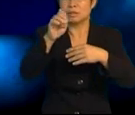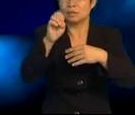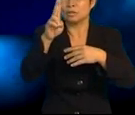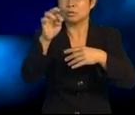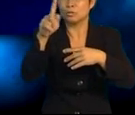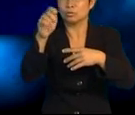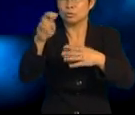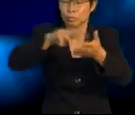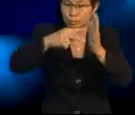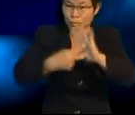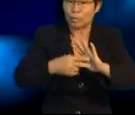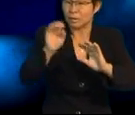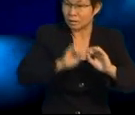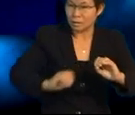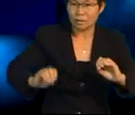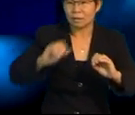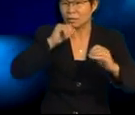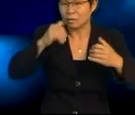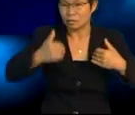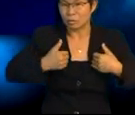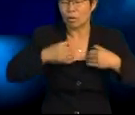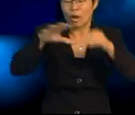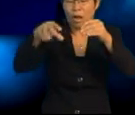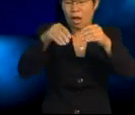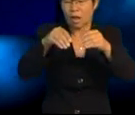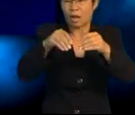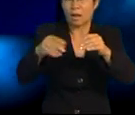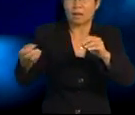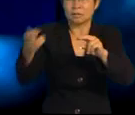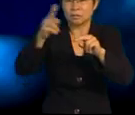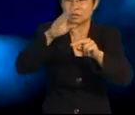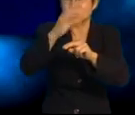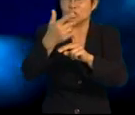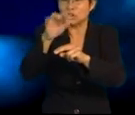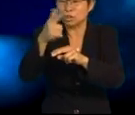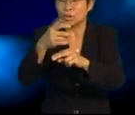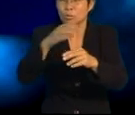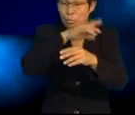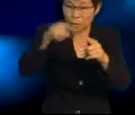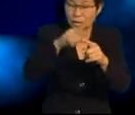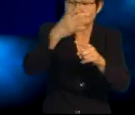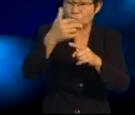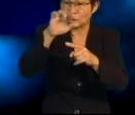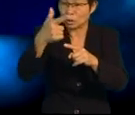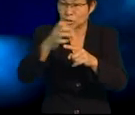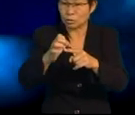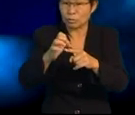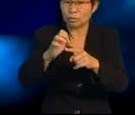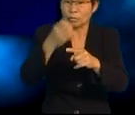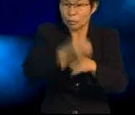This means that there is no excess charge. When a charged object, say